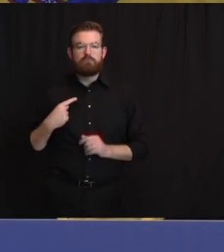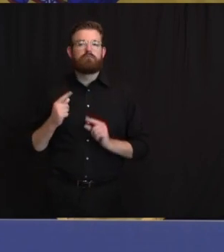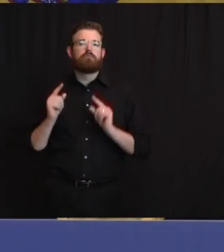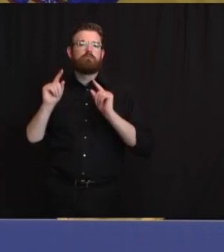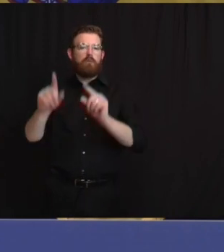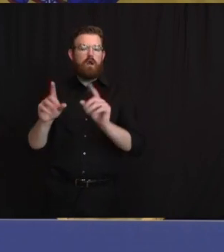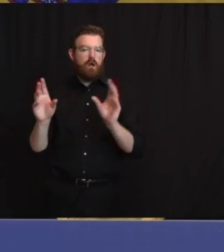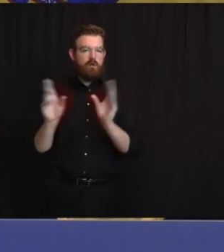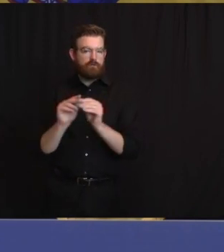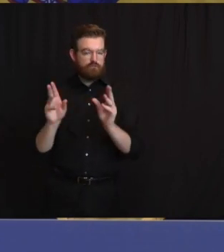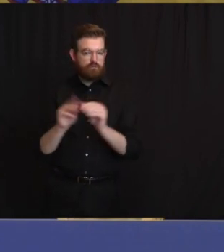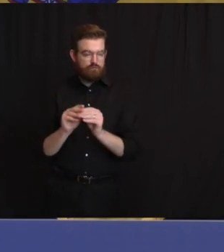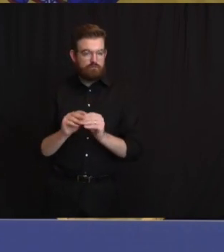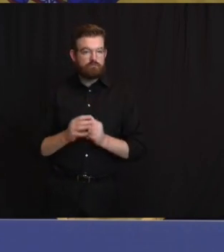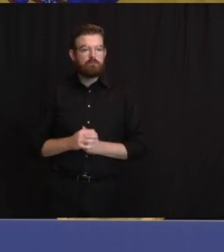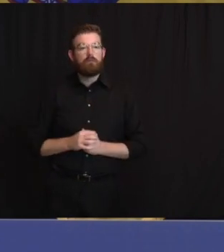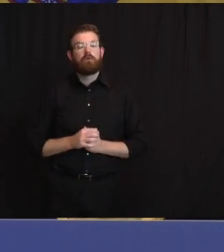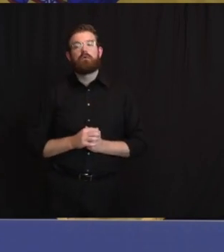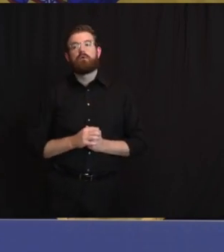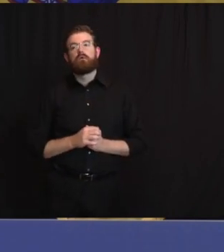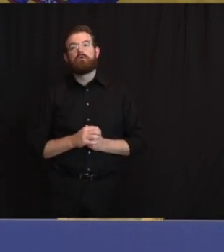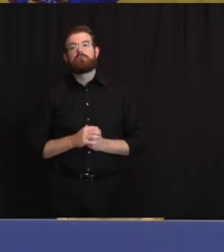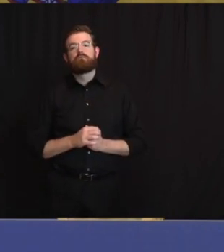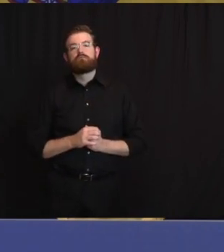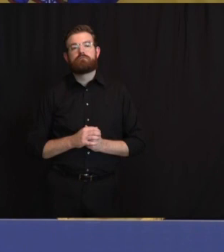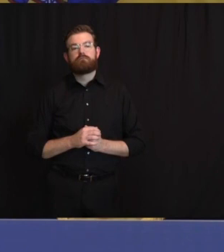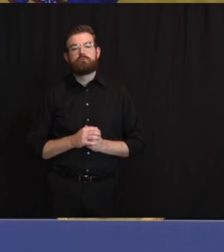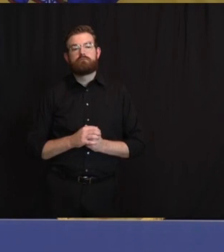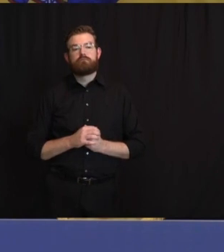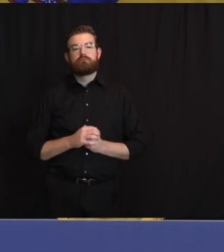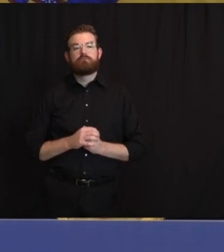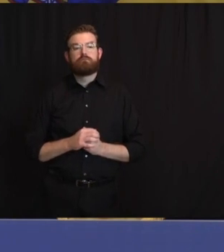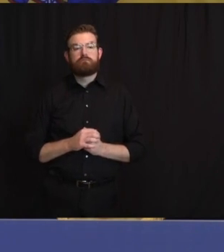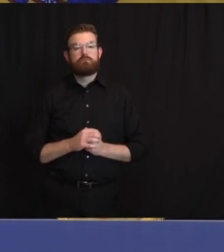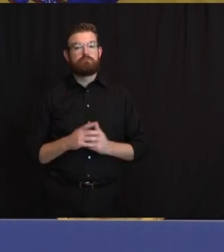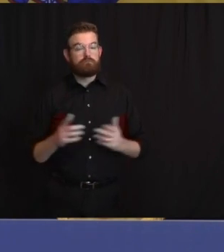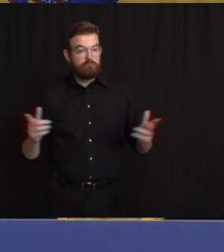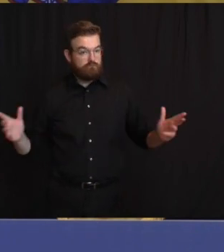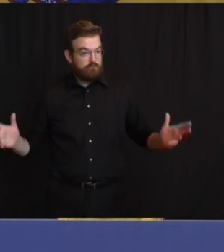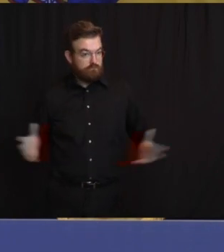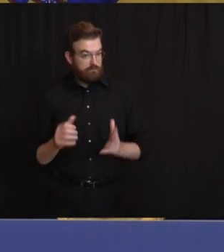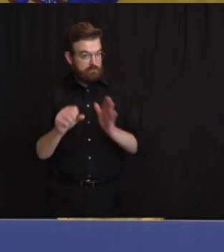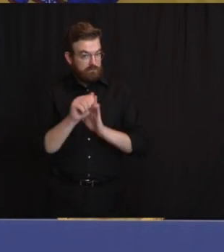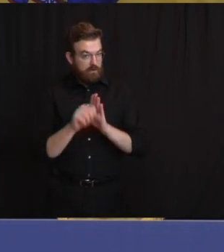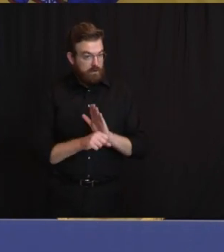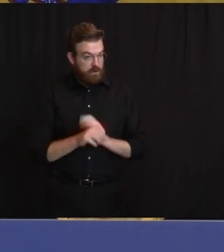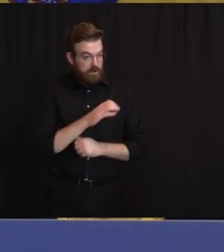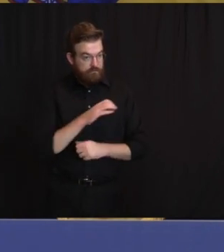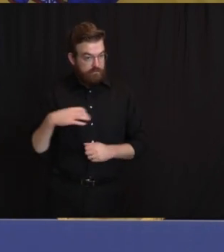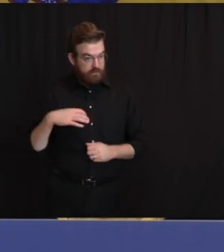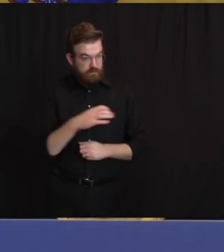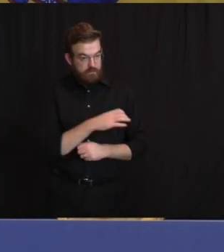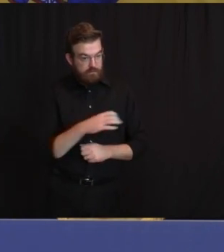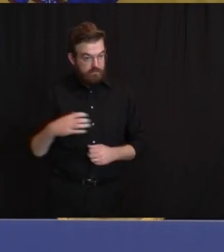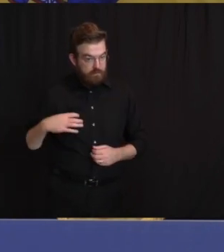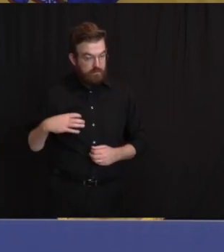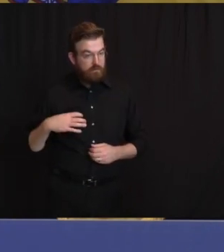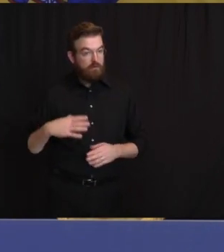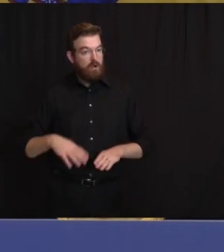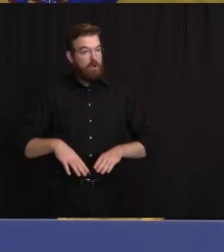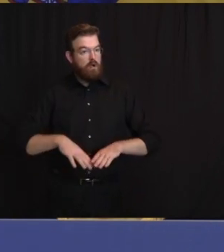I just want to know if you would urge the State Committee to have that process be open to both the media and the